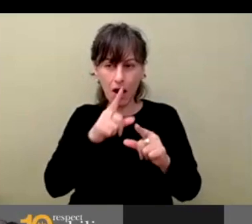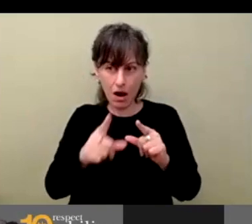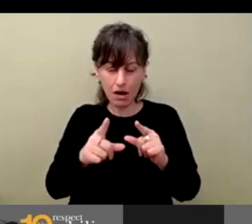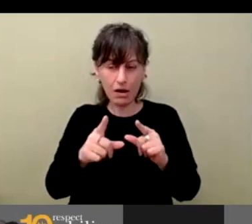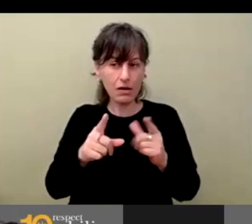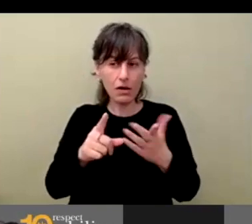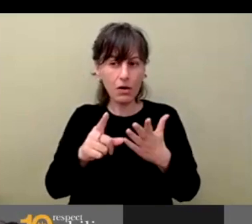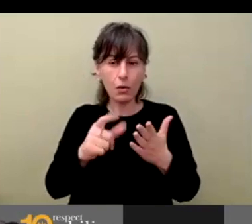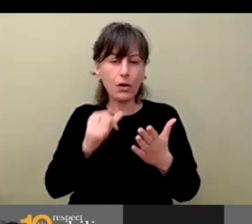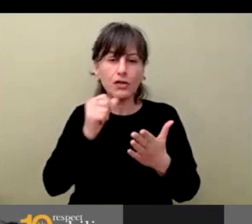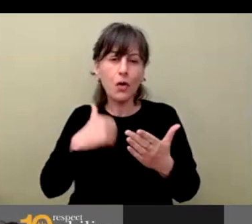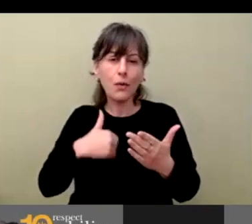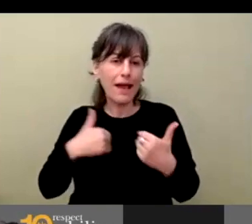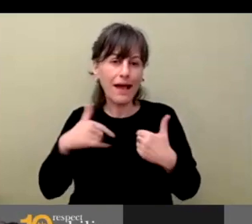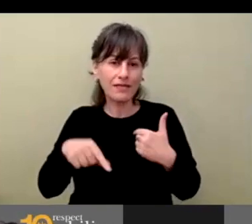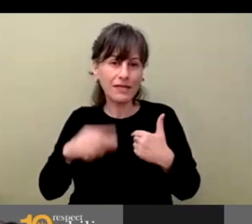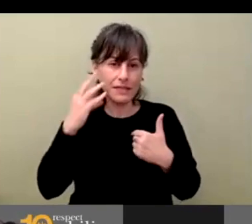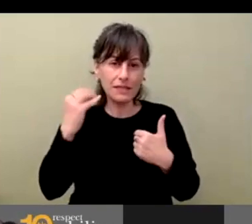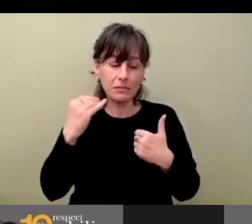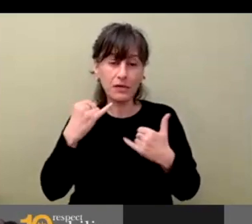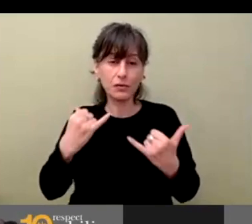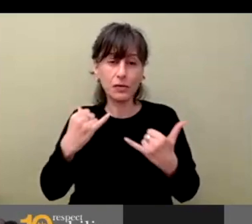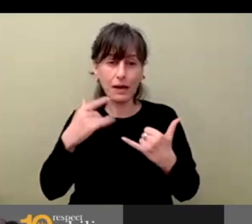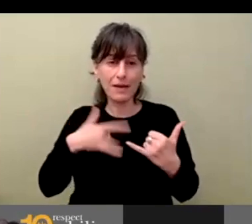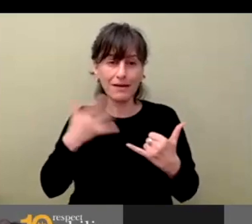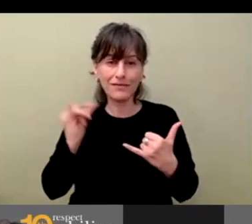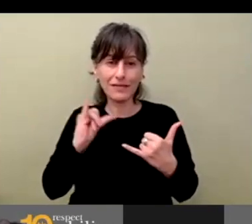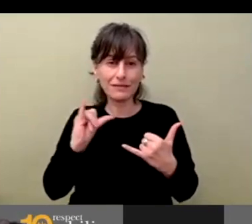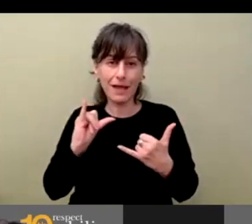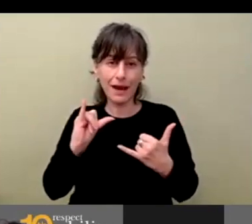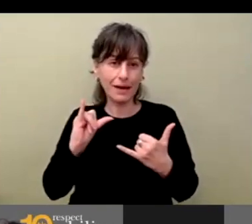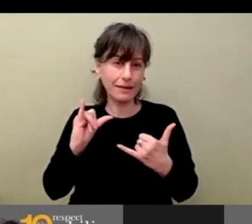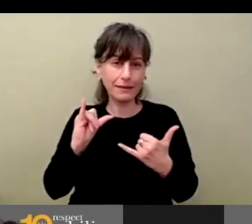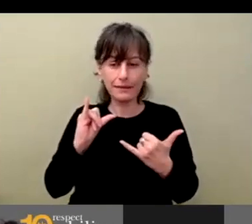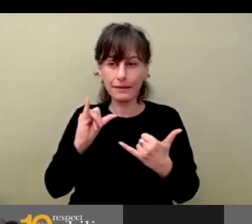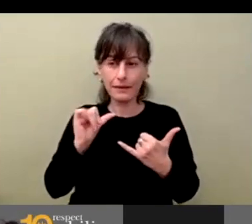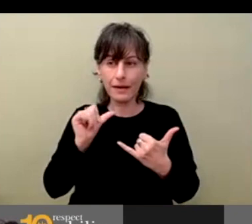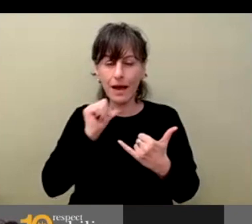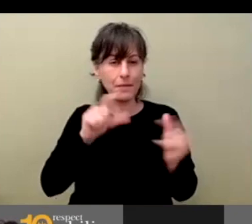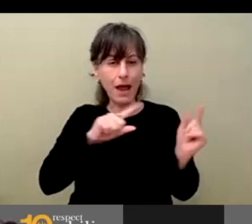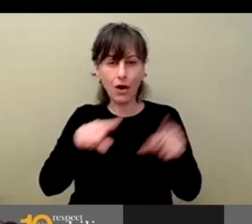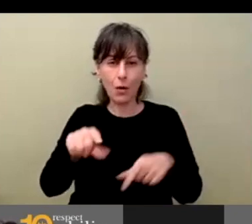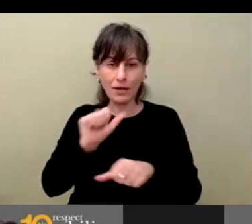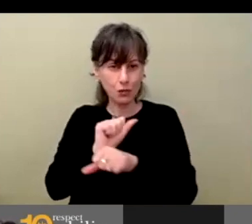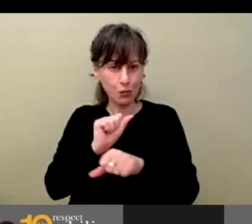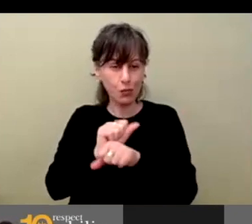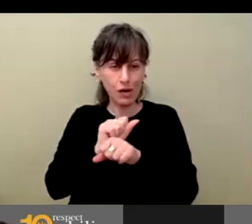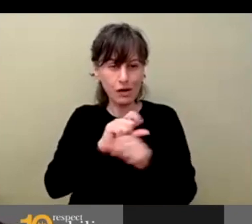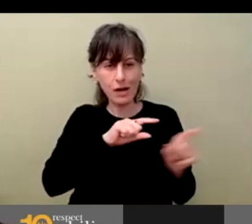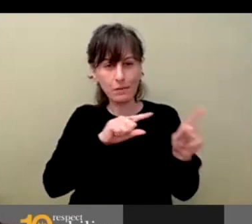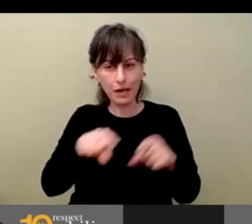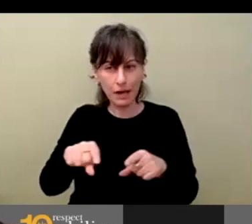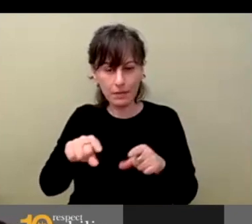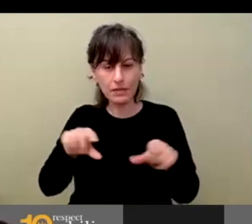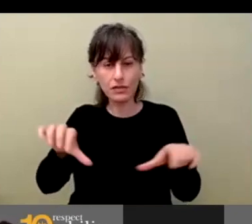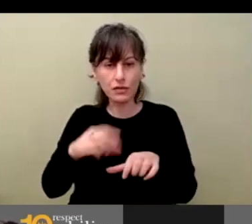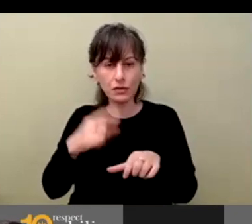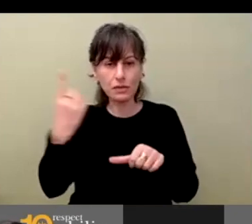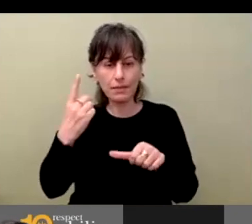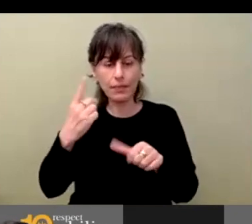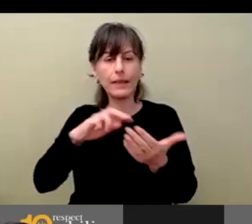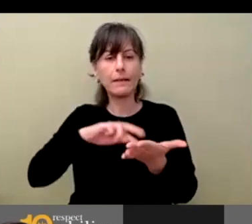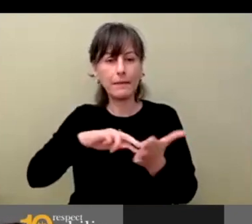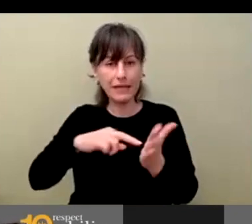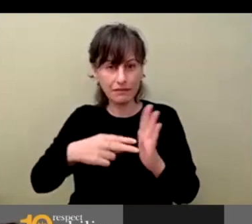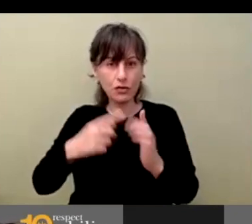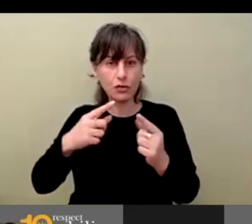don't have this experience these days, but it kind of feels like I'm not coming to work. I'm coming to do something that's meaningful to me with people that